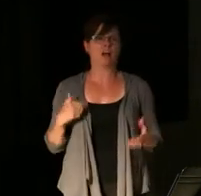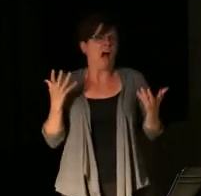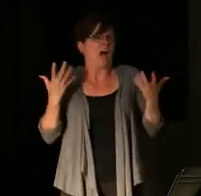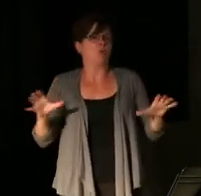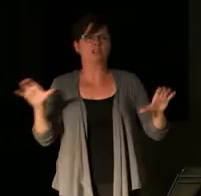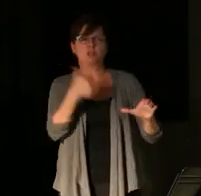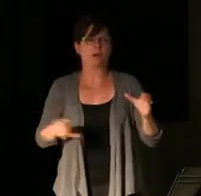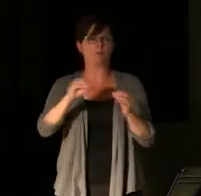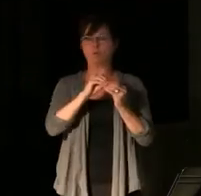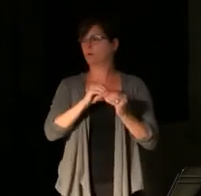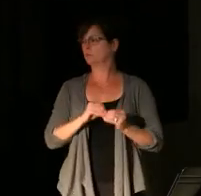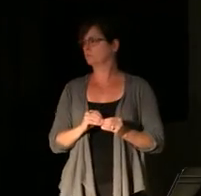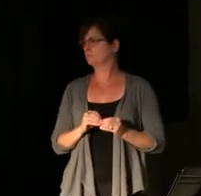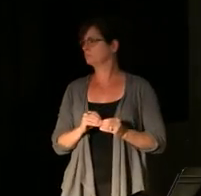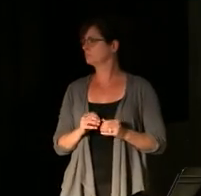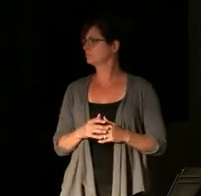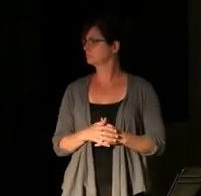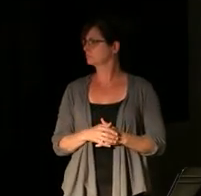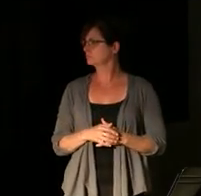Anymore.